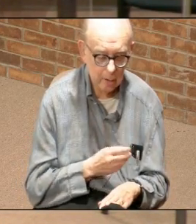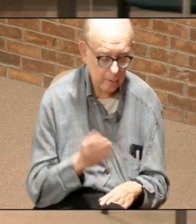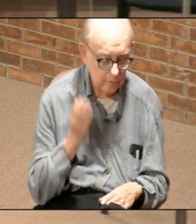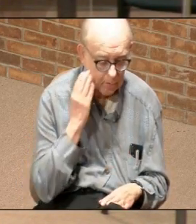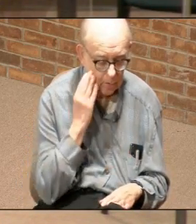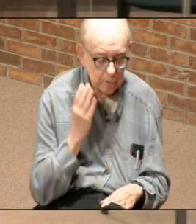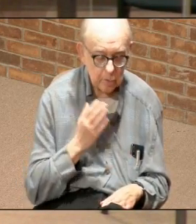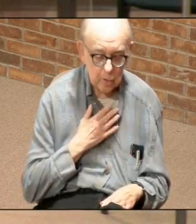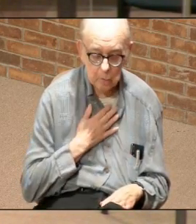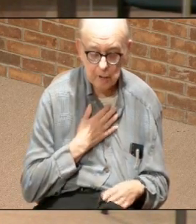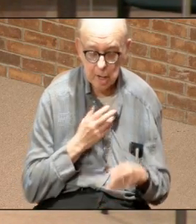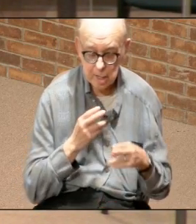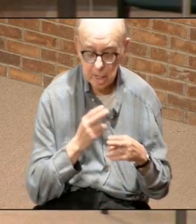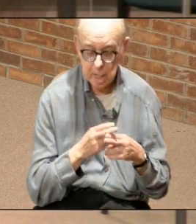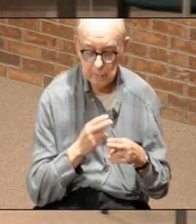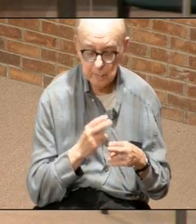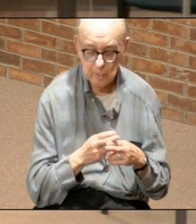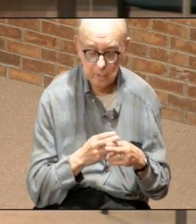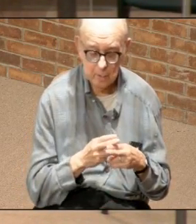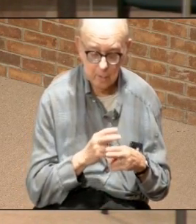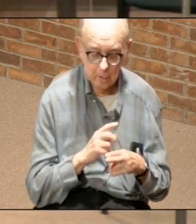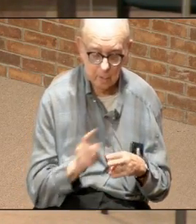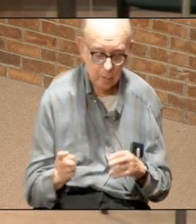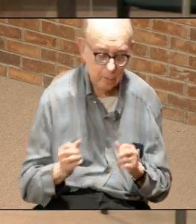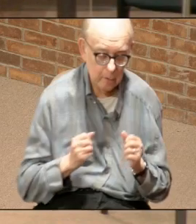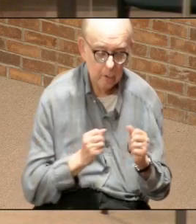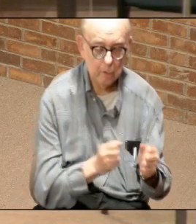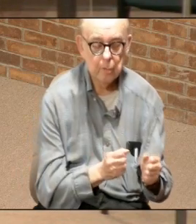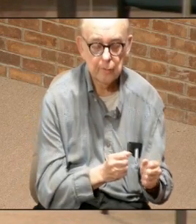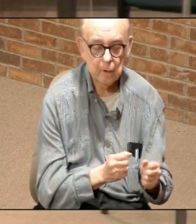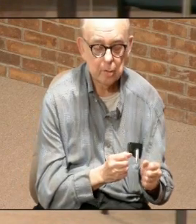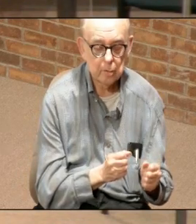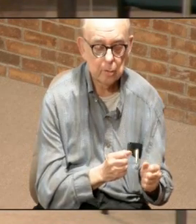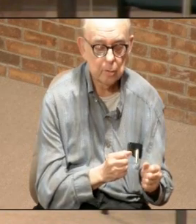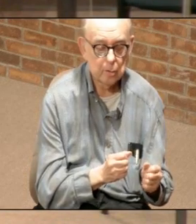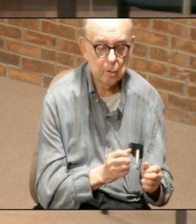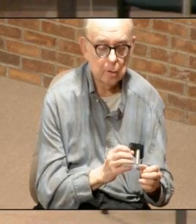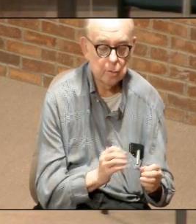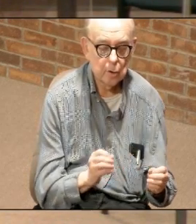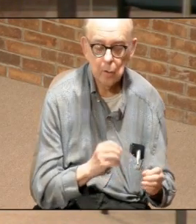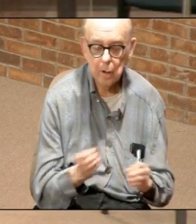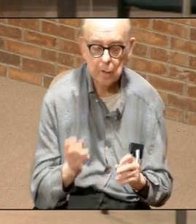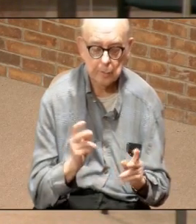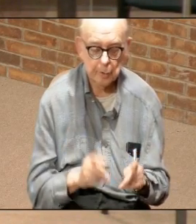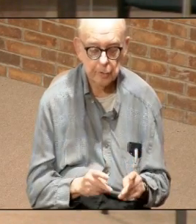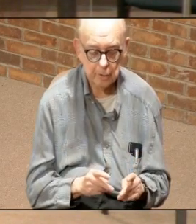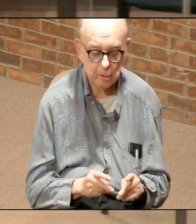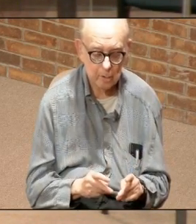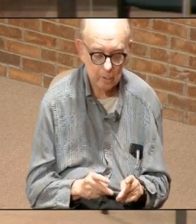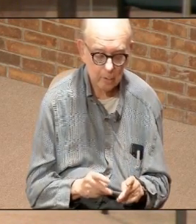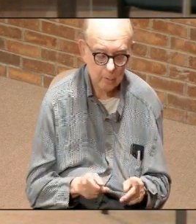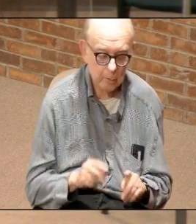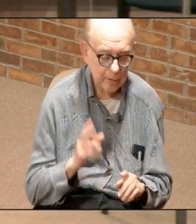know my name, they will follow no other. When we listen to the